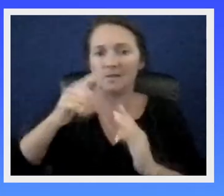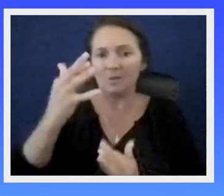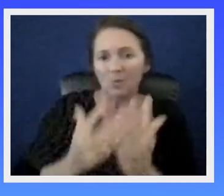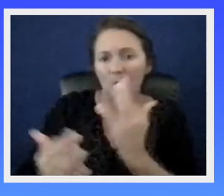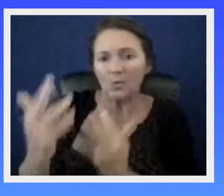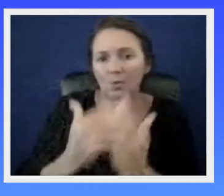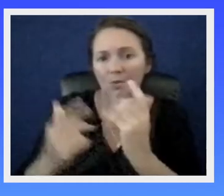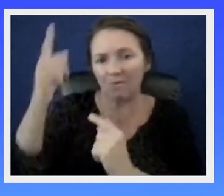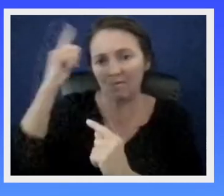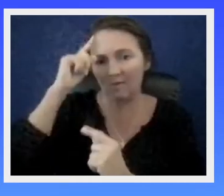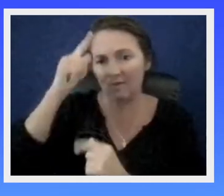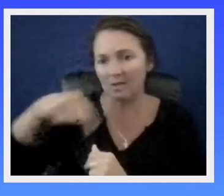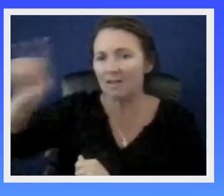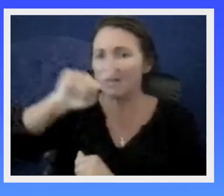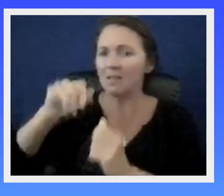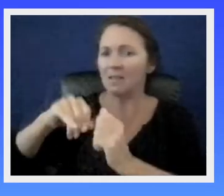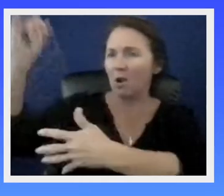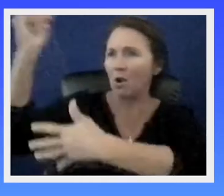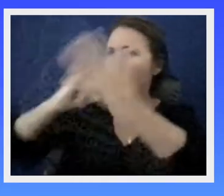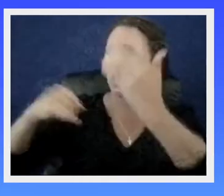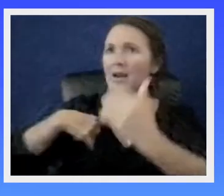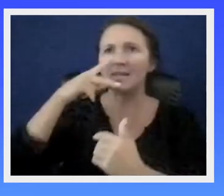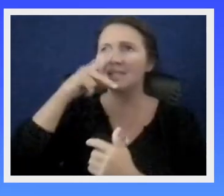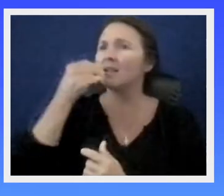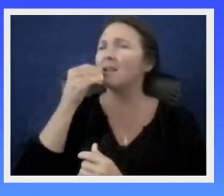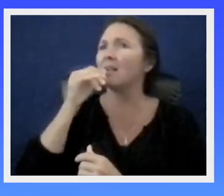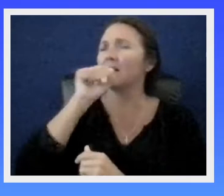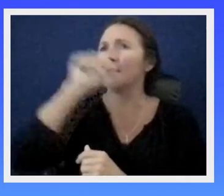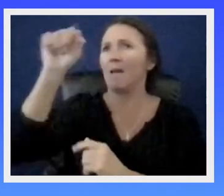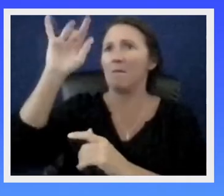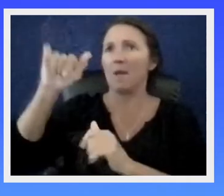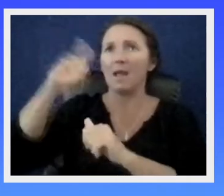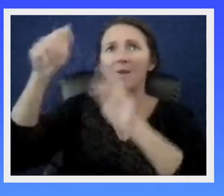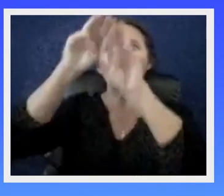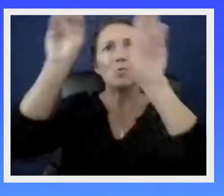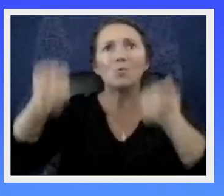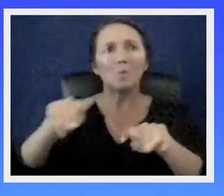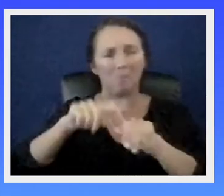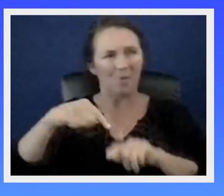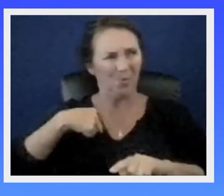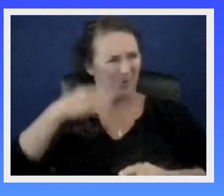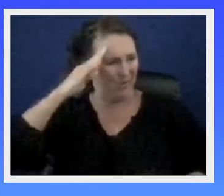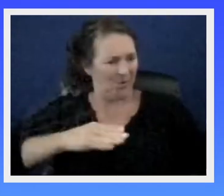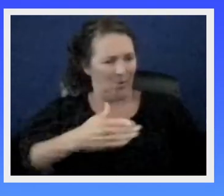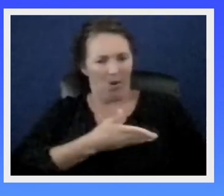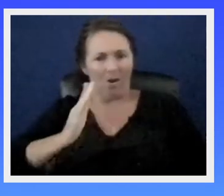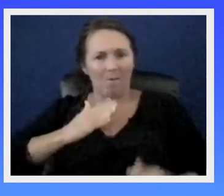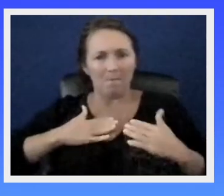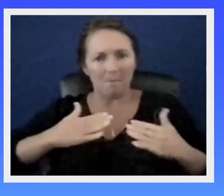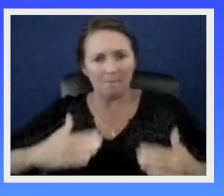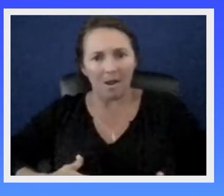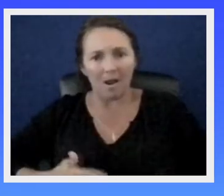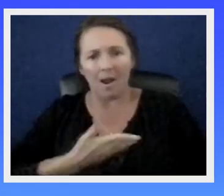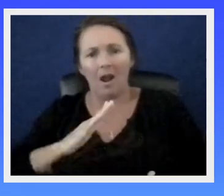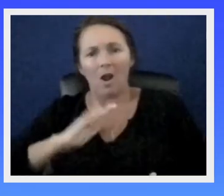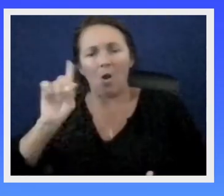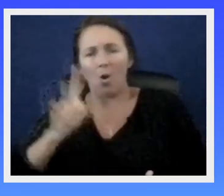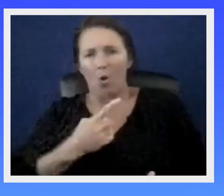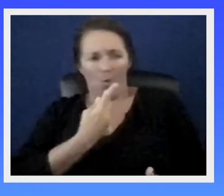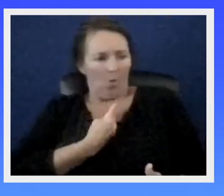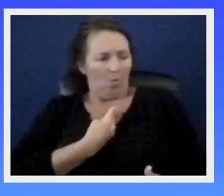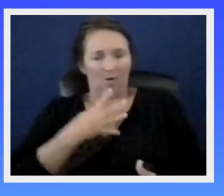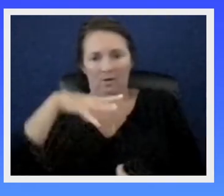the finest artist I don't see loved by any museum, but we've known our bodies are our own temples. And